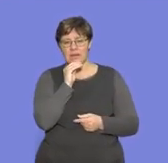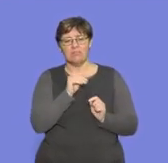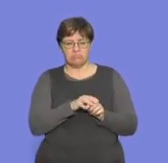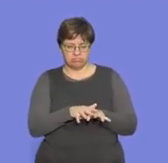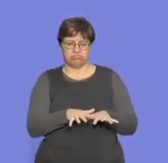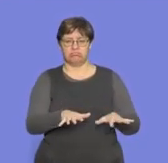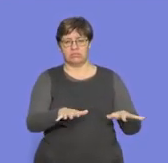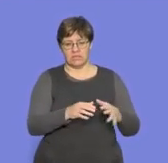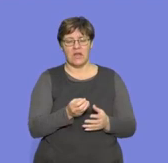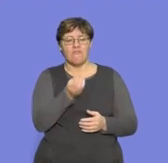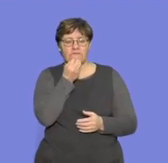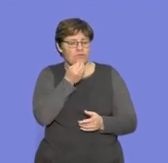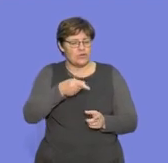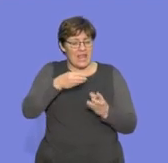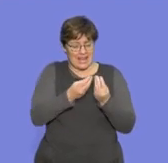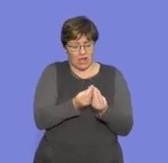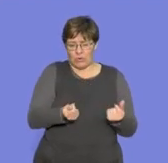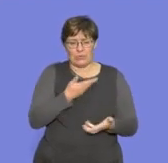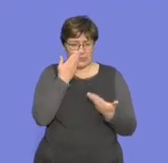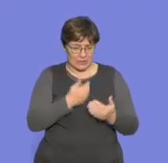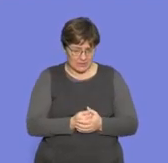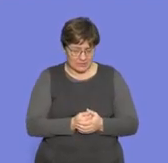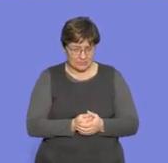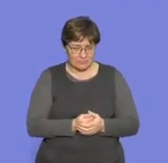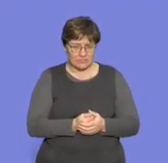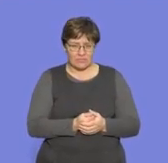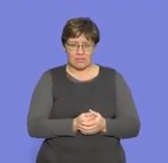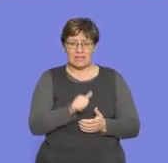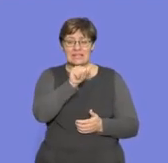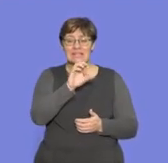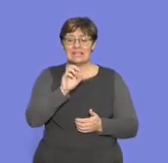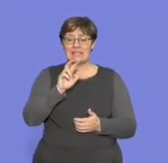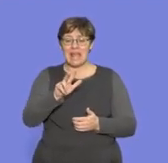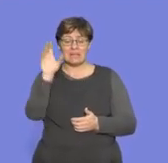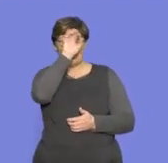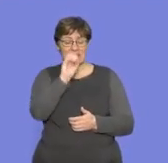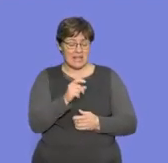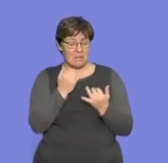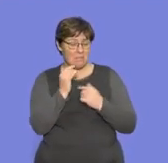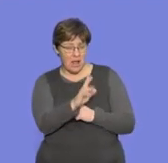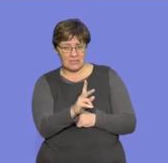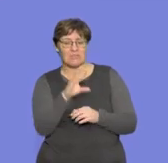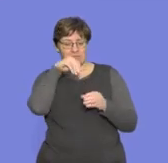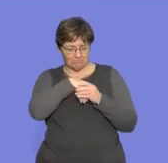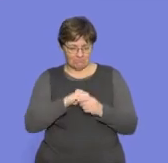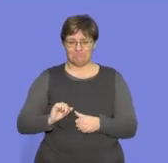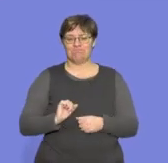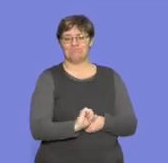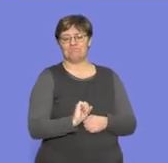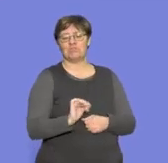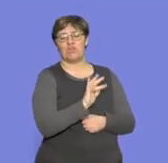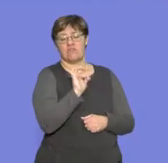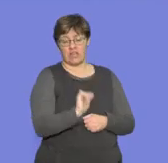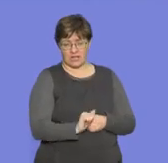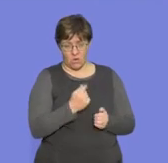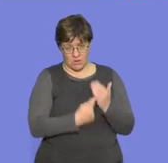its 68% of the plants Okay. found in these areas 68% are of the plants and as I found in mentioned, these the word areas are endemic endemic. refers to plants And that as are I found mentioned, the word only endemic in that refers to part plants